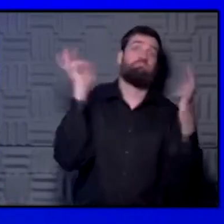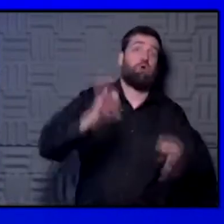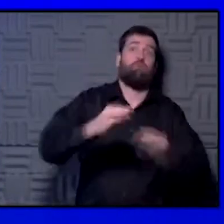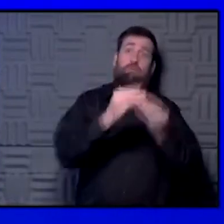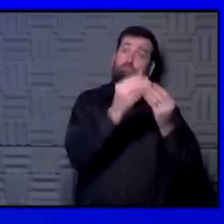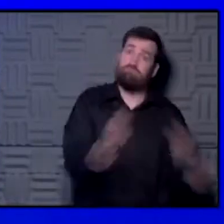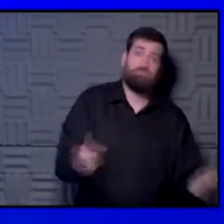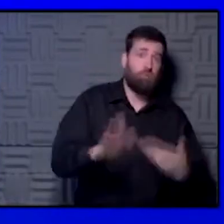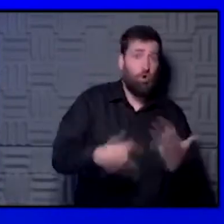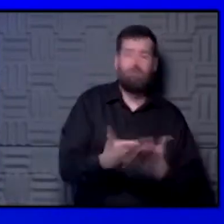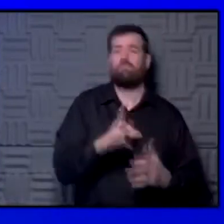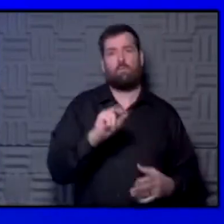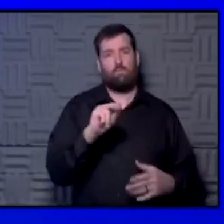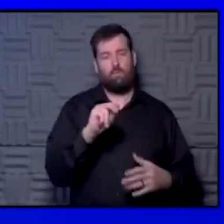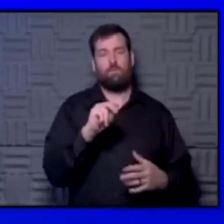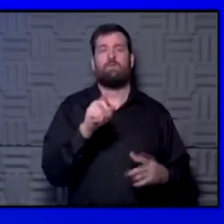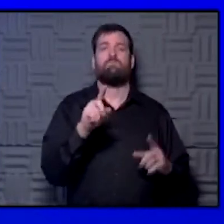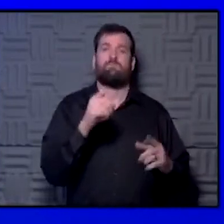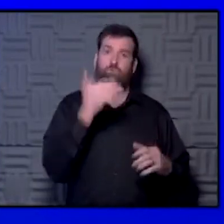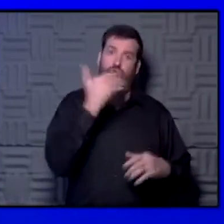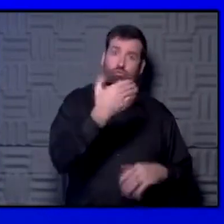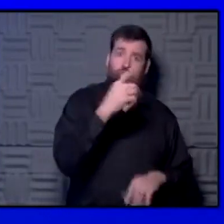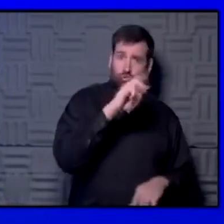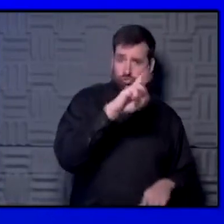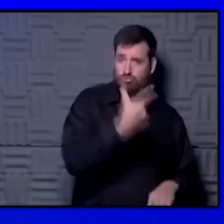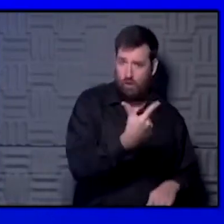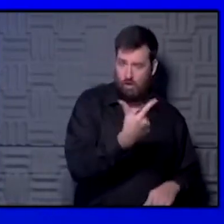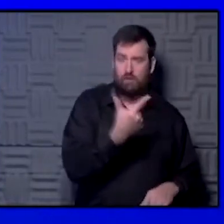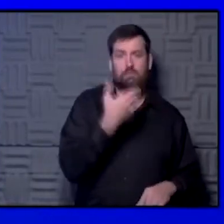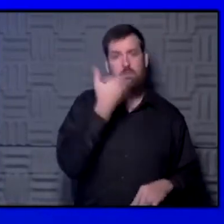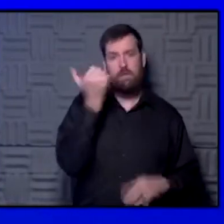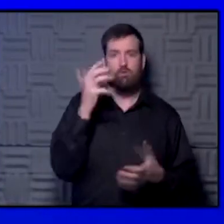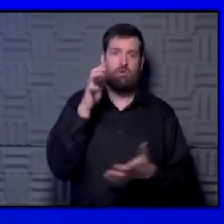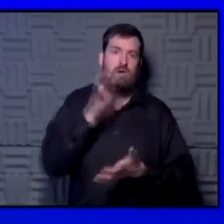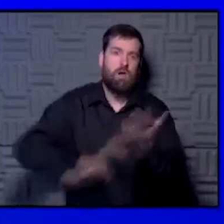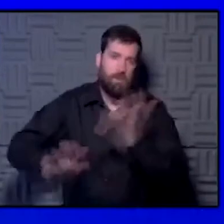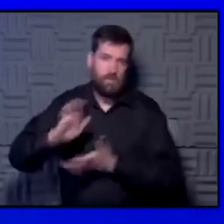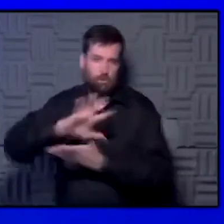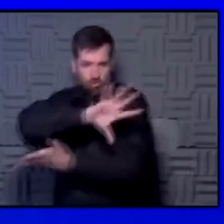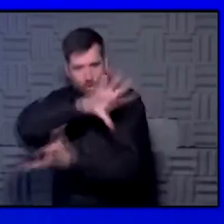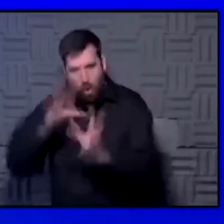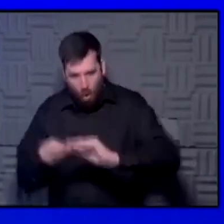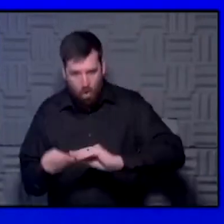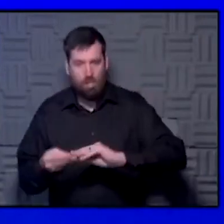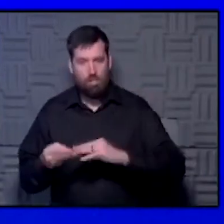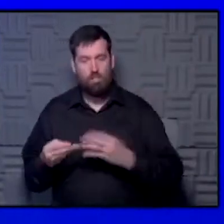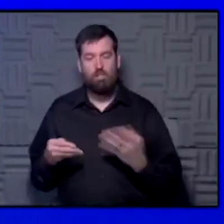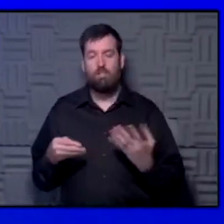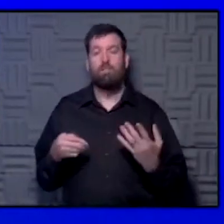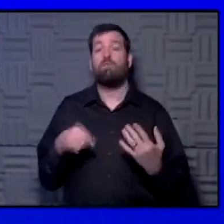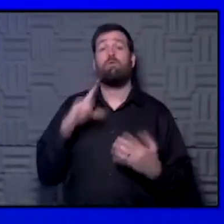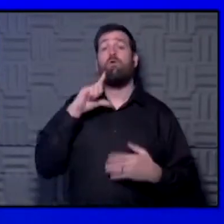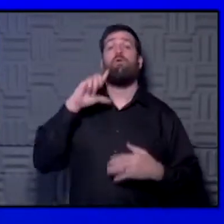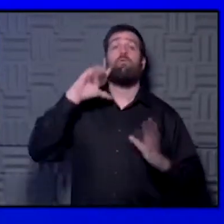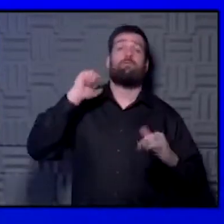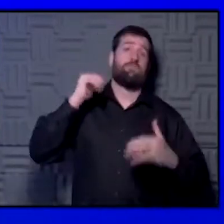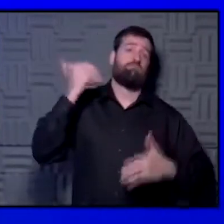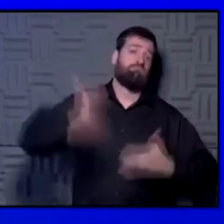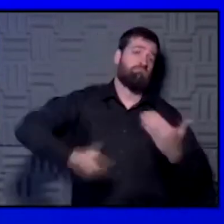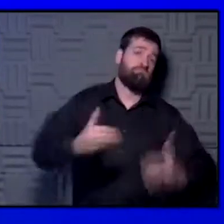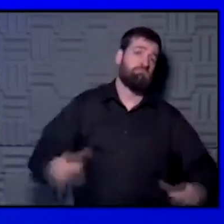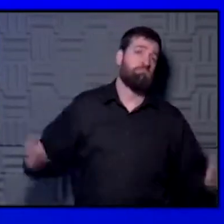but it needs to be in combination with those other things as well, which I feel are probably more important. But as we move through this, hopefully we will get more